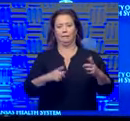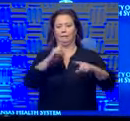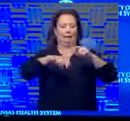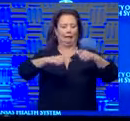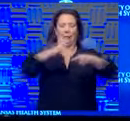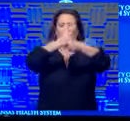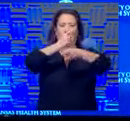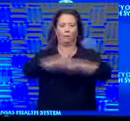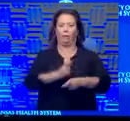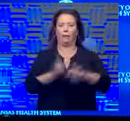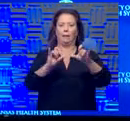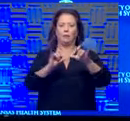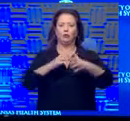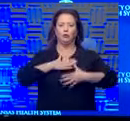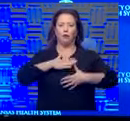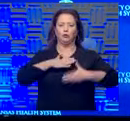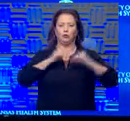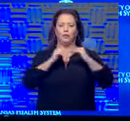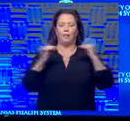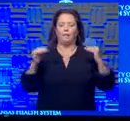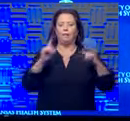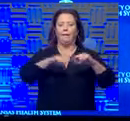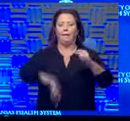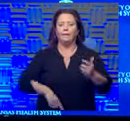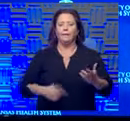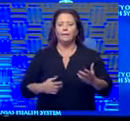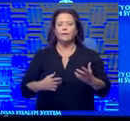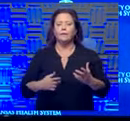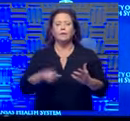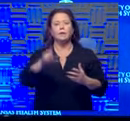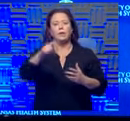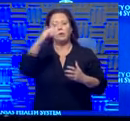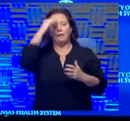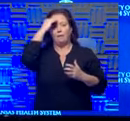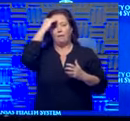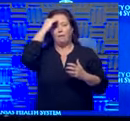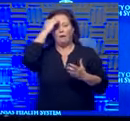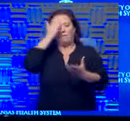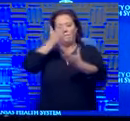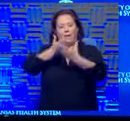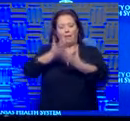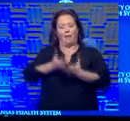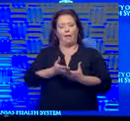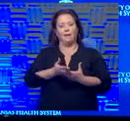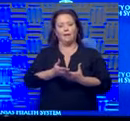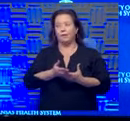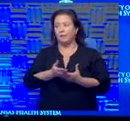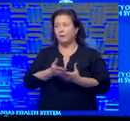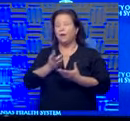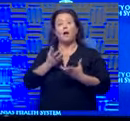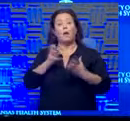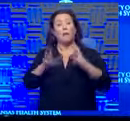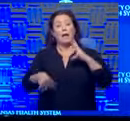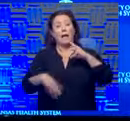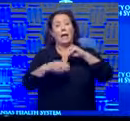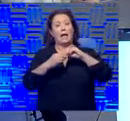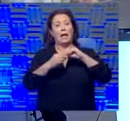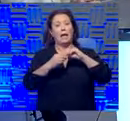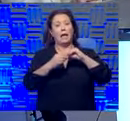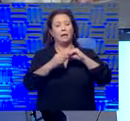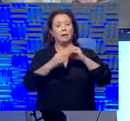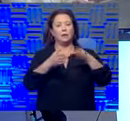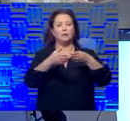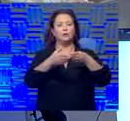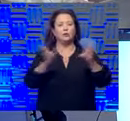accurately measure your oxygen level. And so you got to know how to validate the instrument. I might add one thing, a more